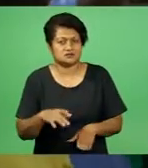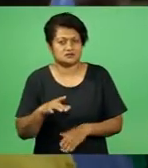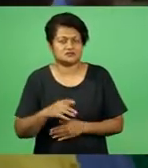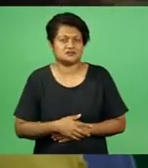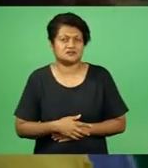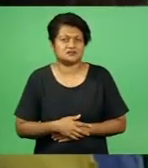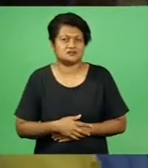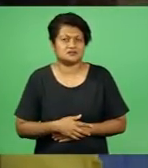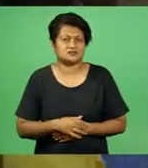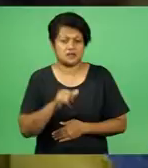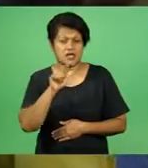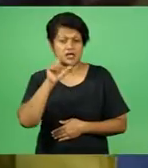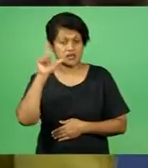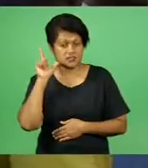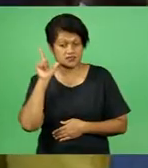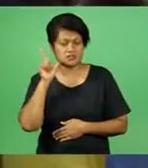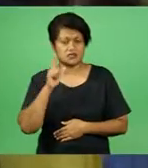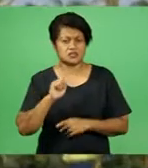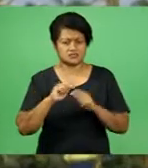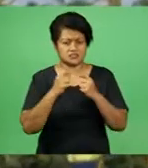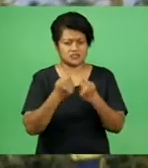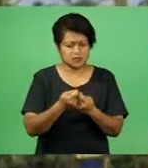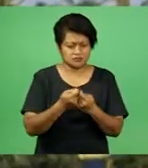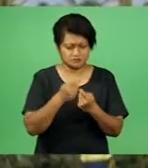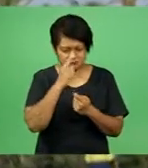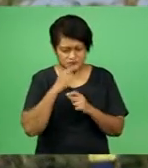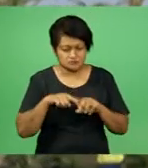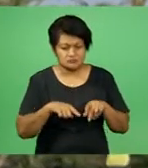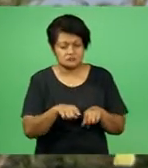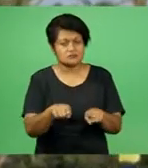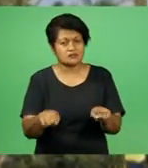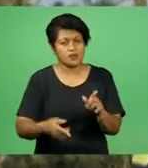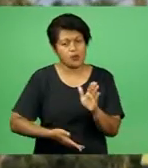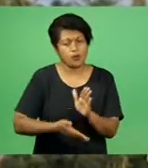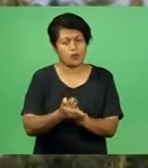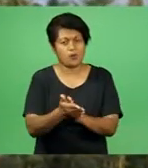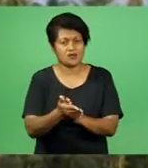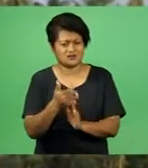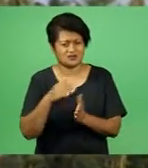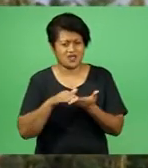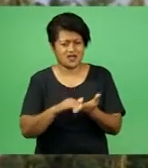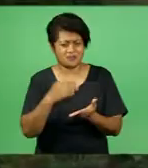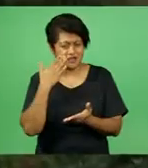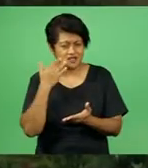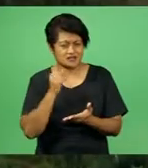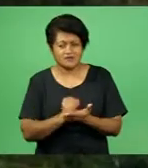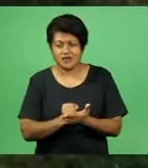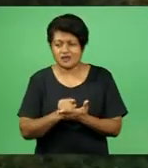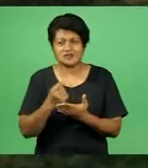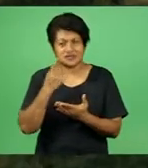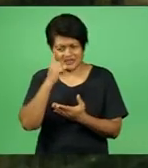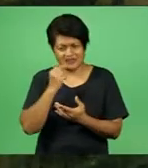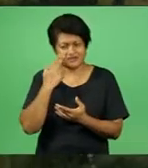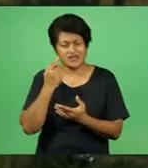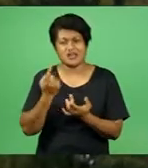Yesterday, a team from the Ministry of Lands and Mineral Resources was on the island to help identify a suitable piece of land to move